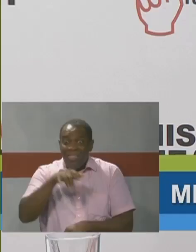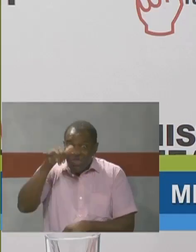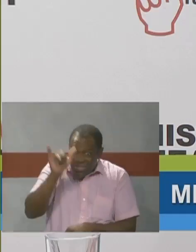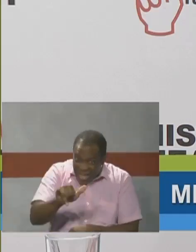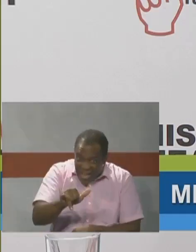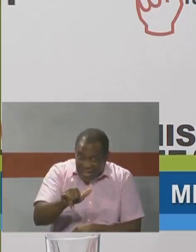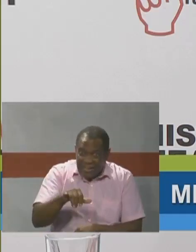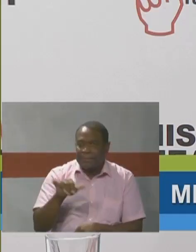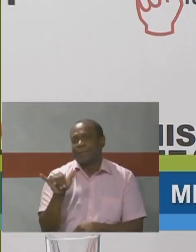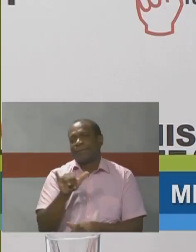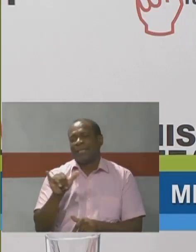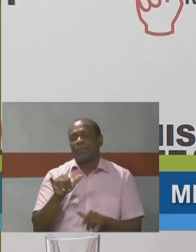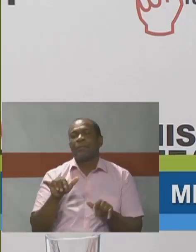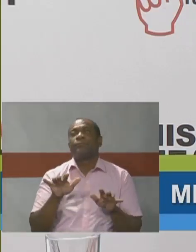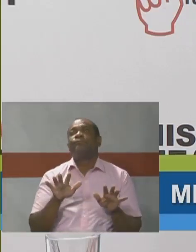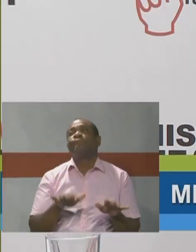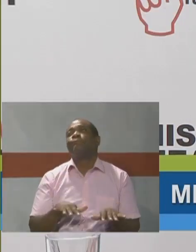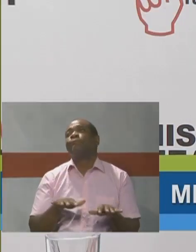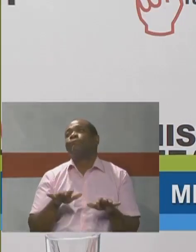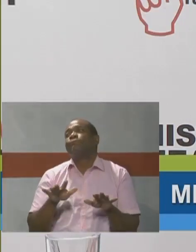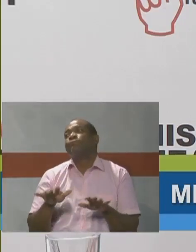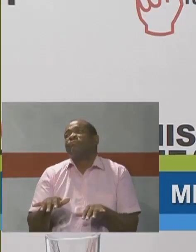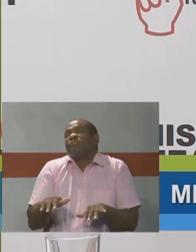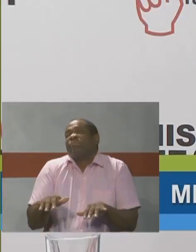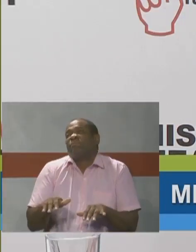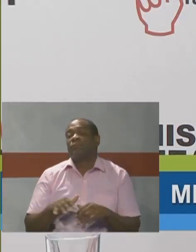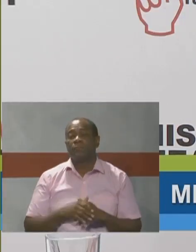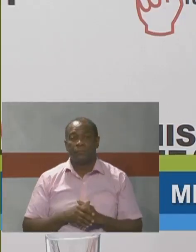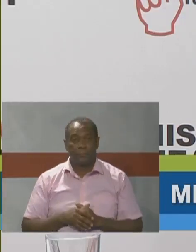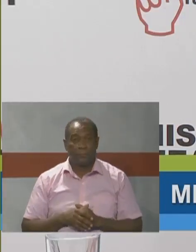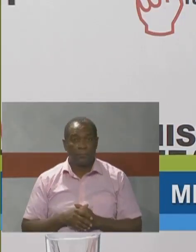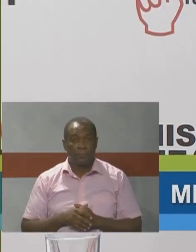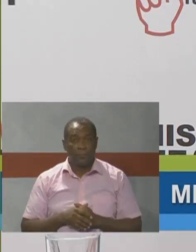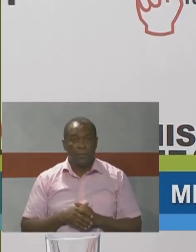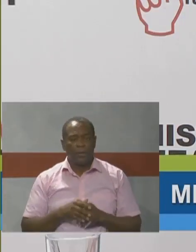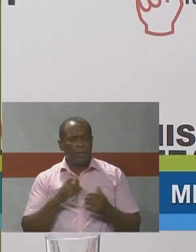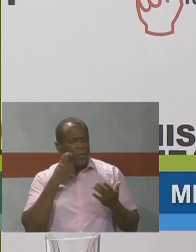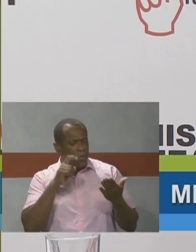said. COVID-19 is a preventable